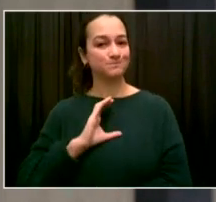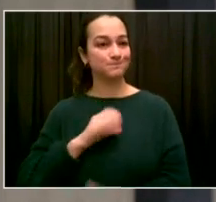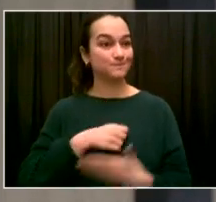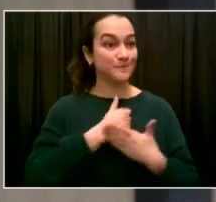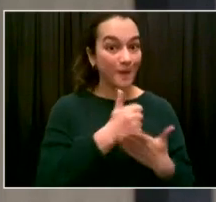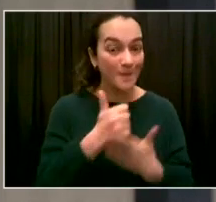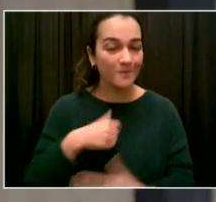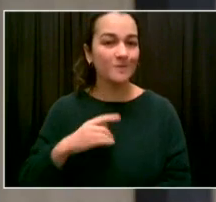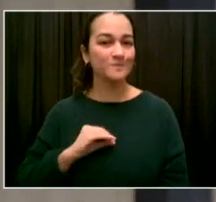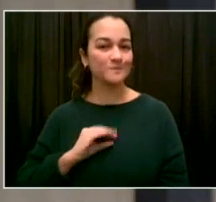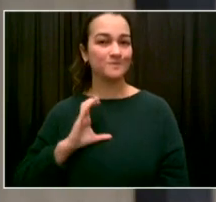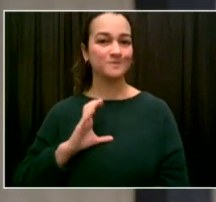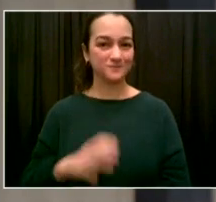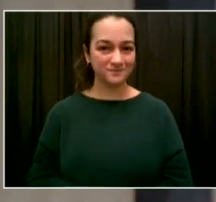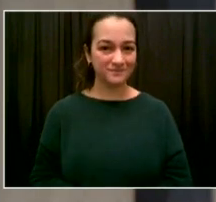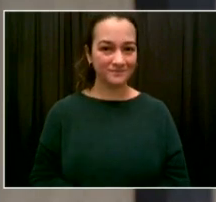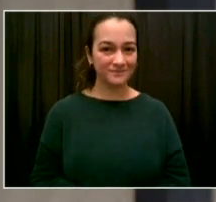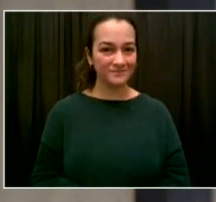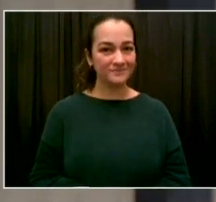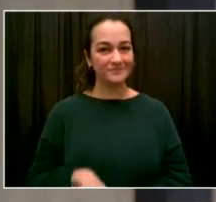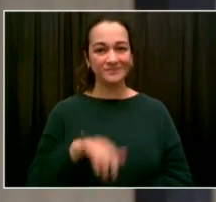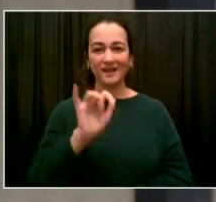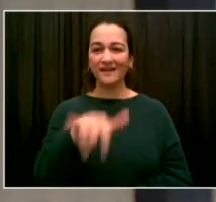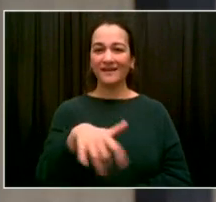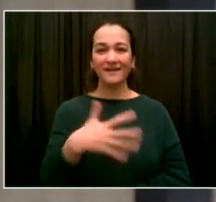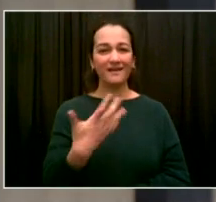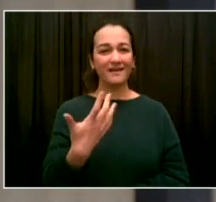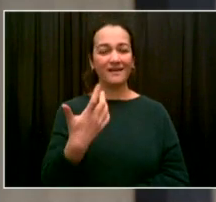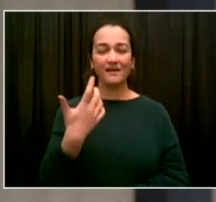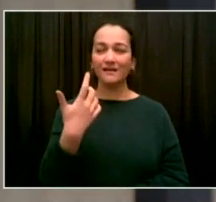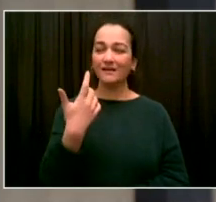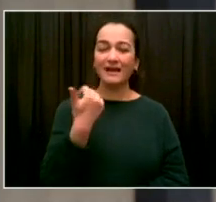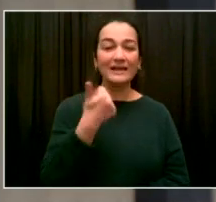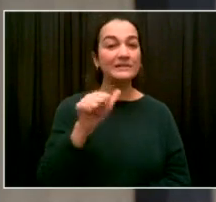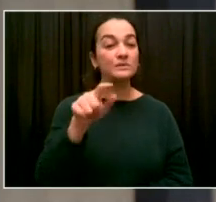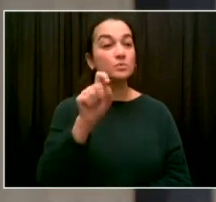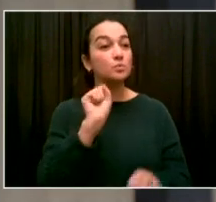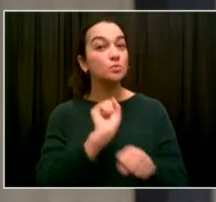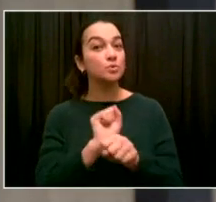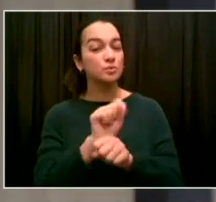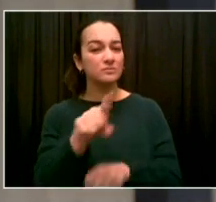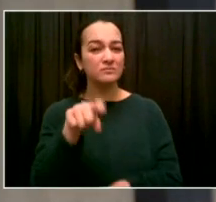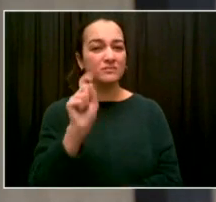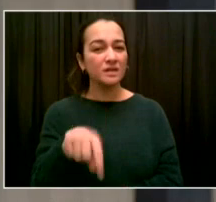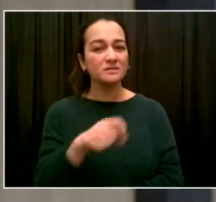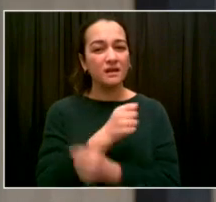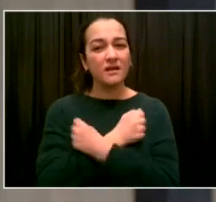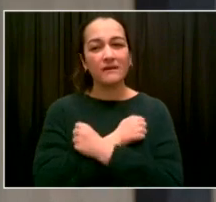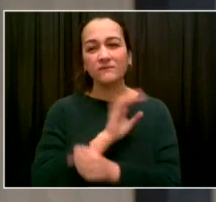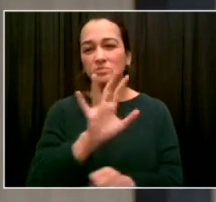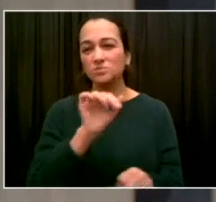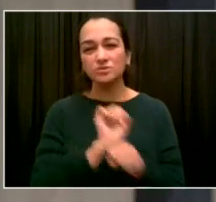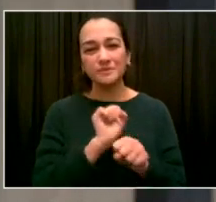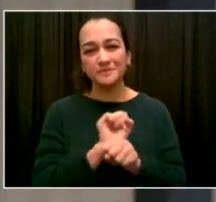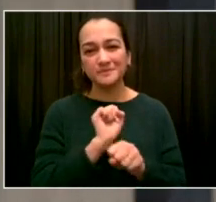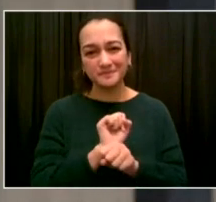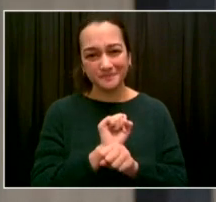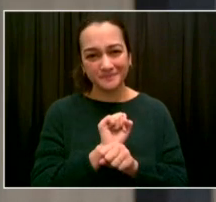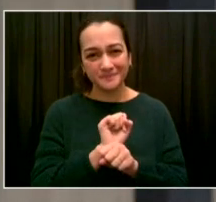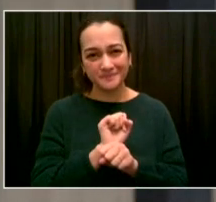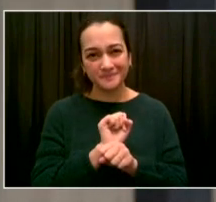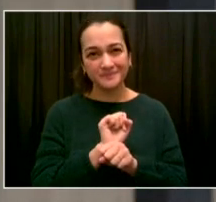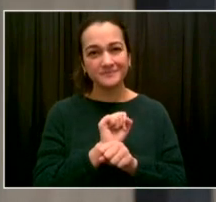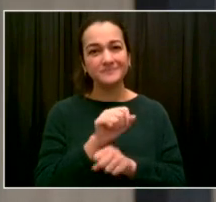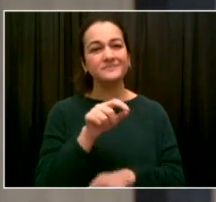never had in this junky little exterminating business. I wake up Monday mornings, no matter how big the